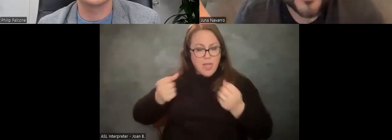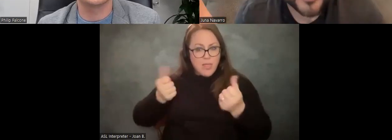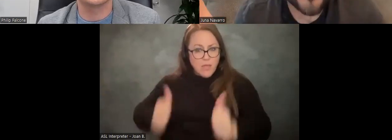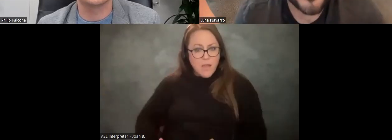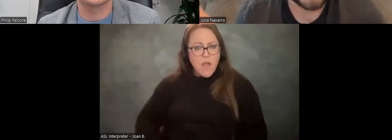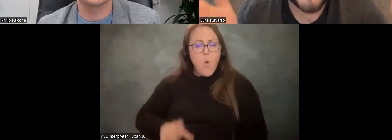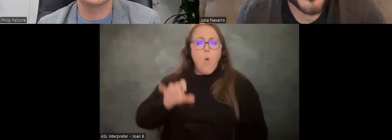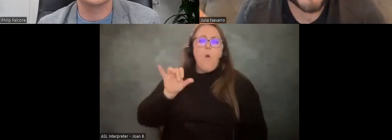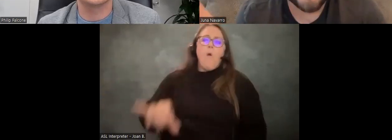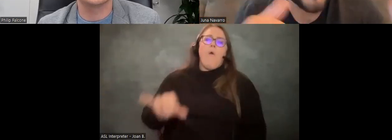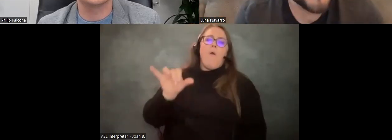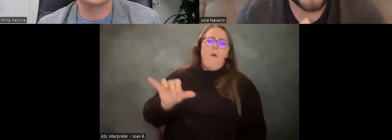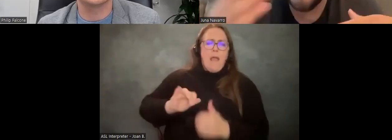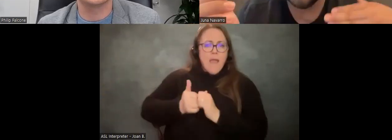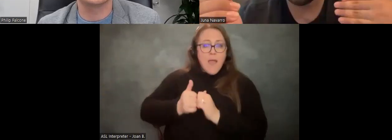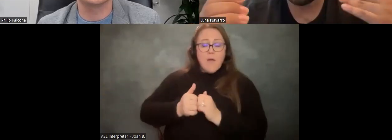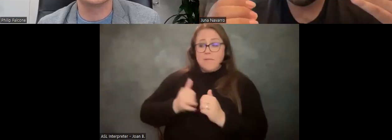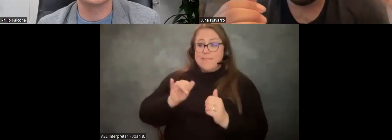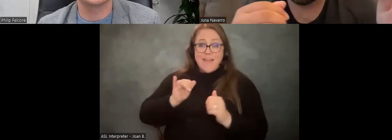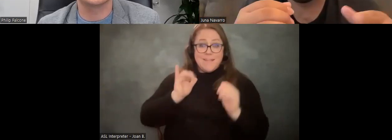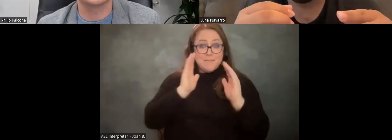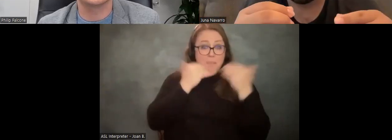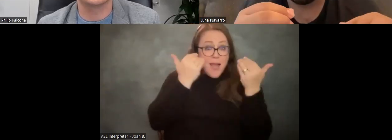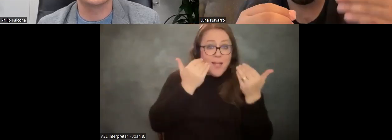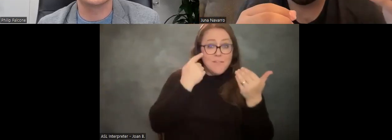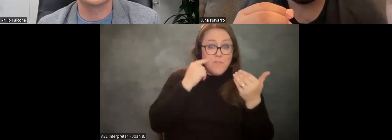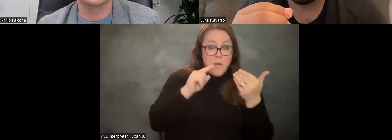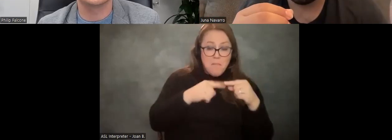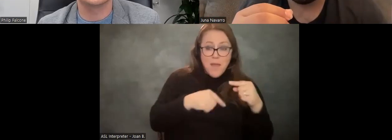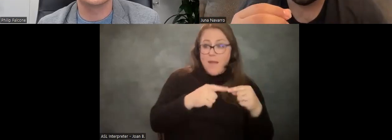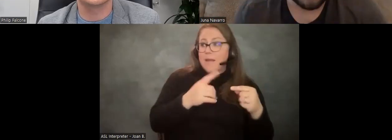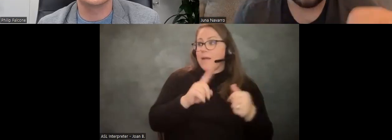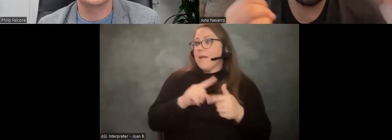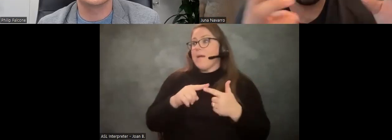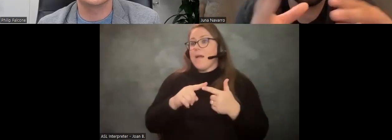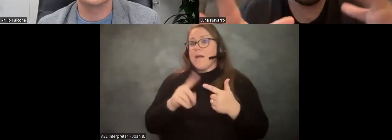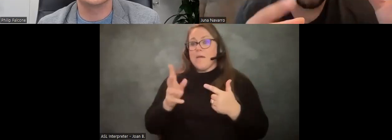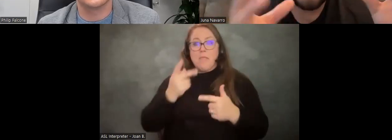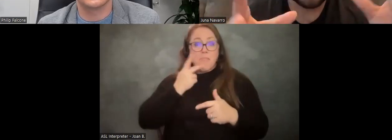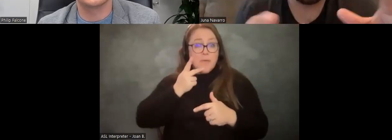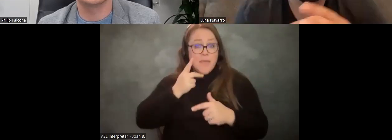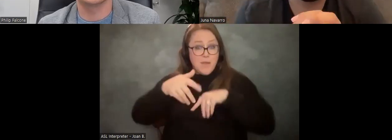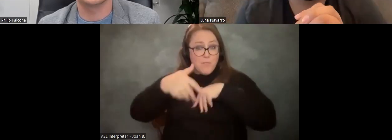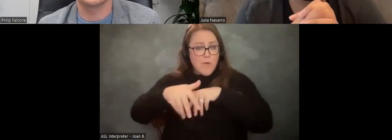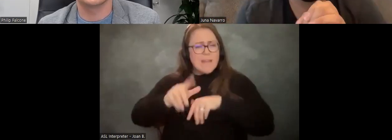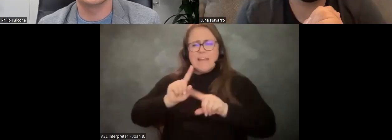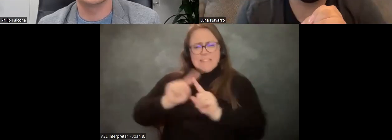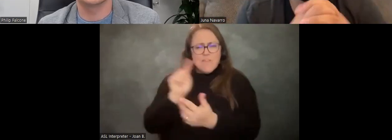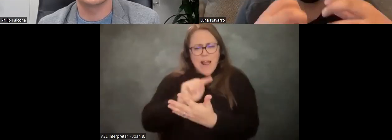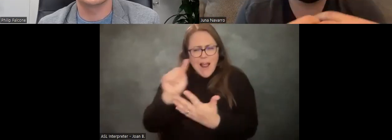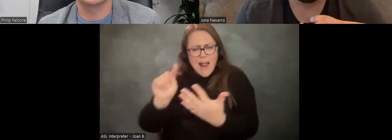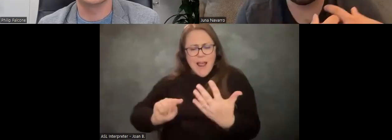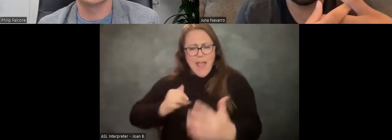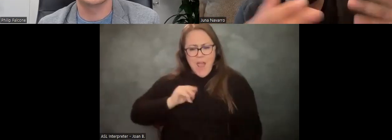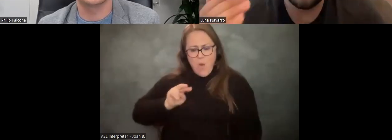many different ways of doing so. Miles for Smiles. They also take care of Pink on Parade, all these different campaigns. And I said, all right, then